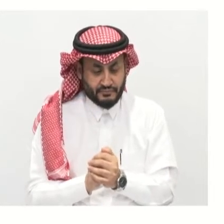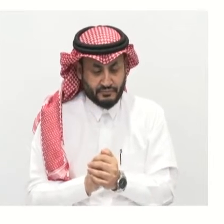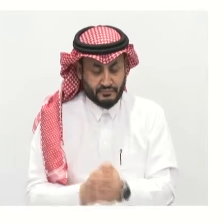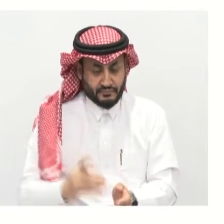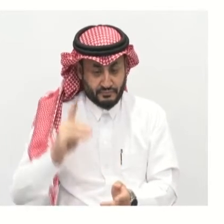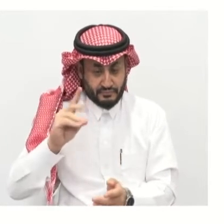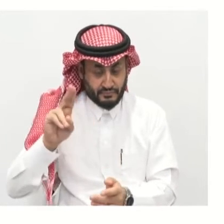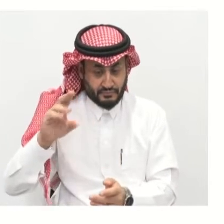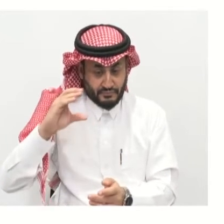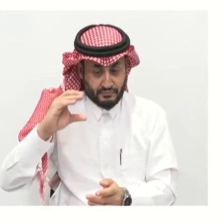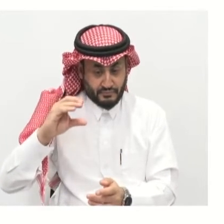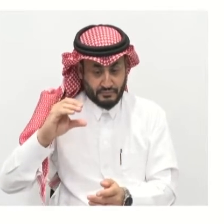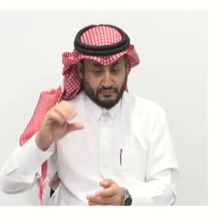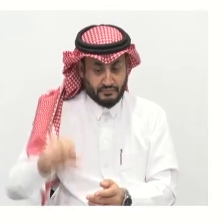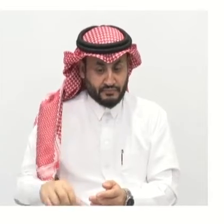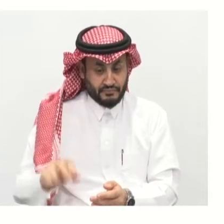duck